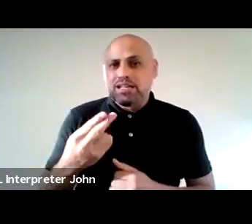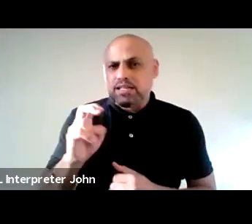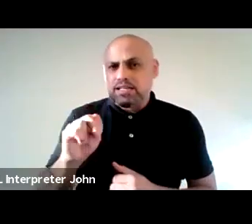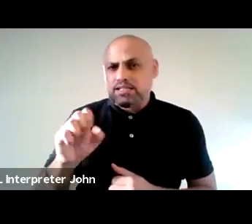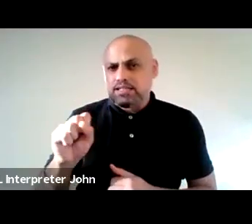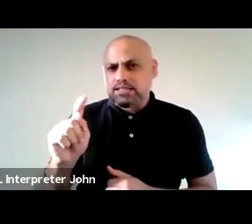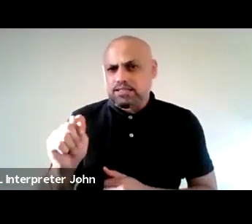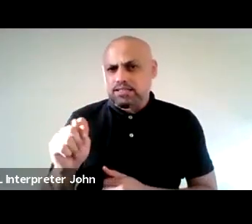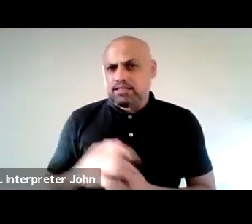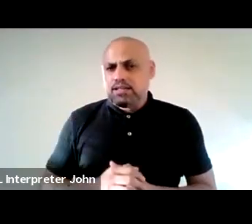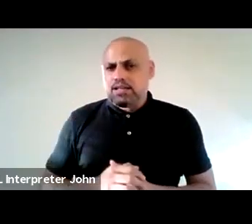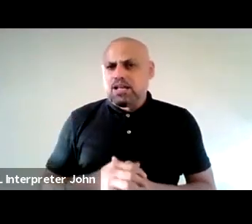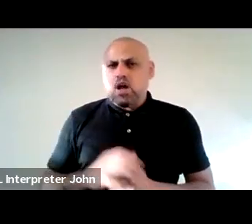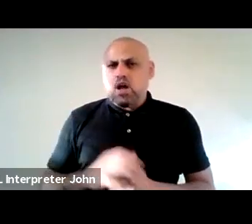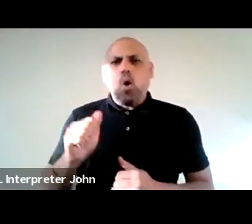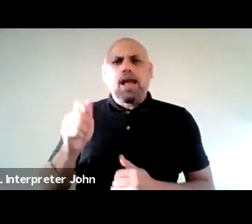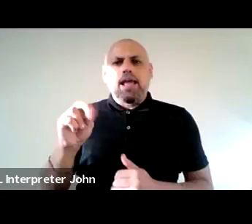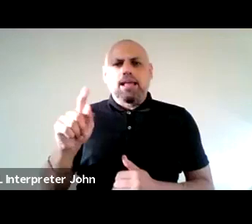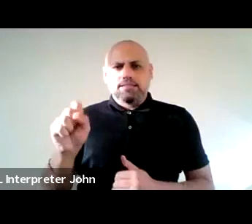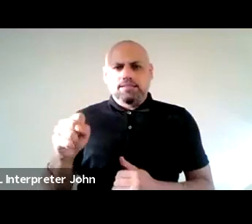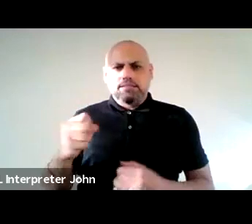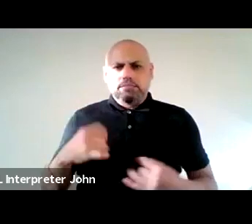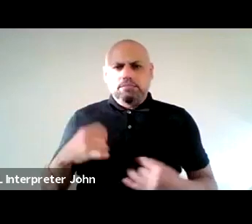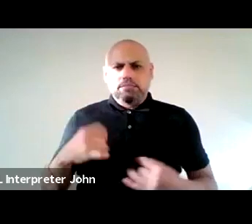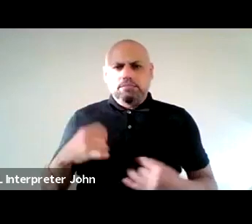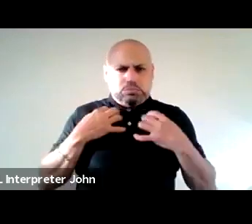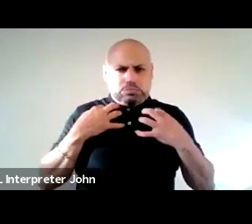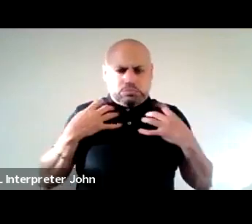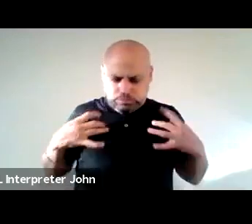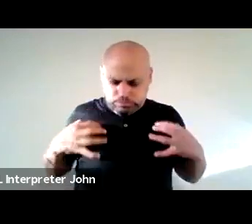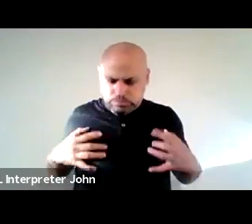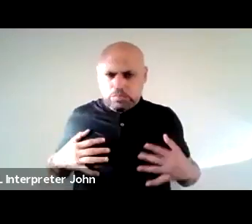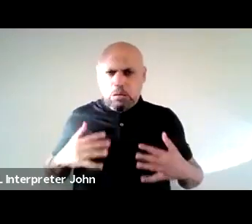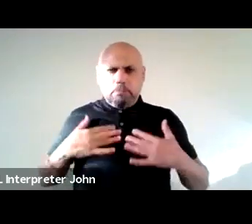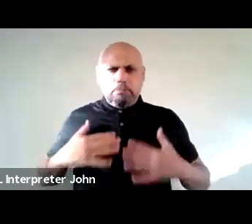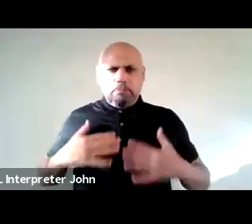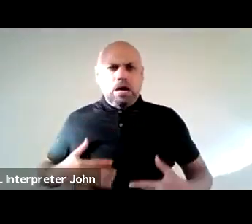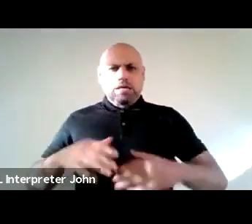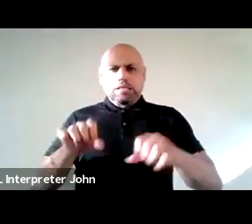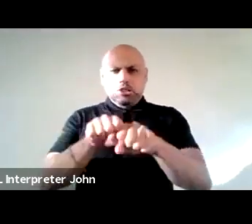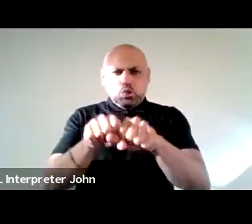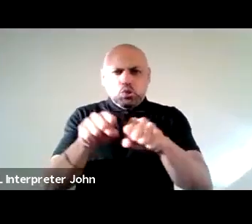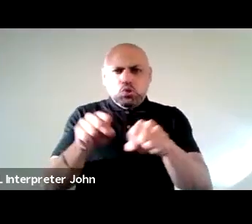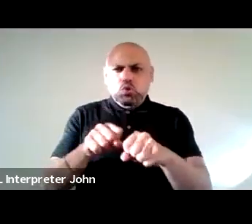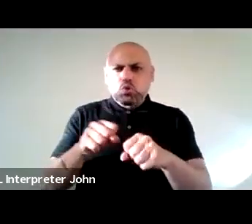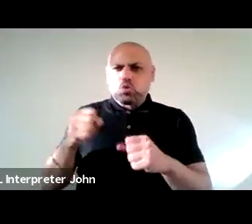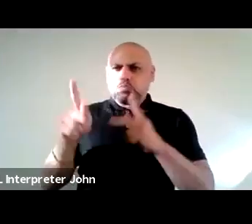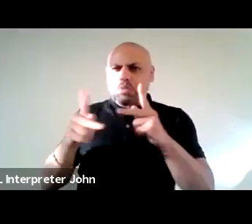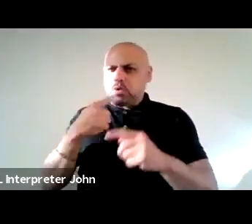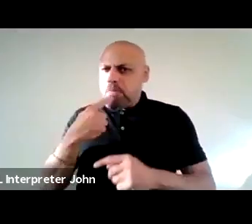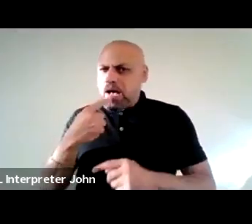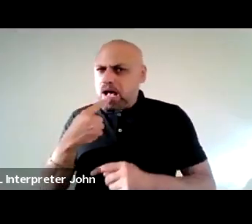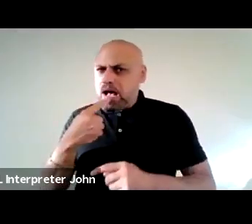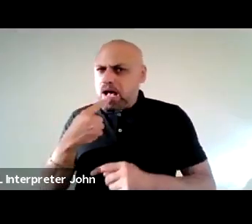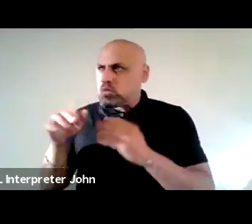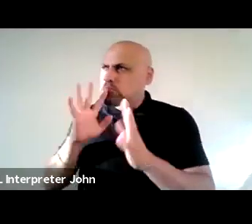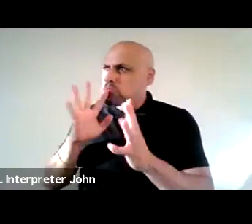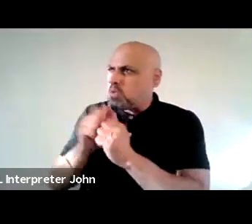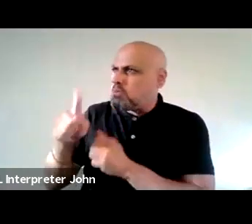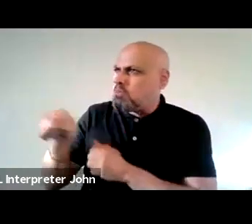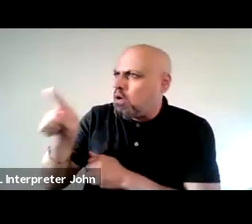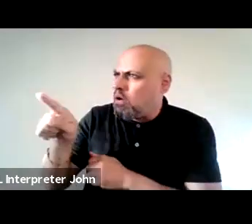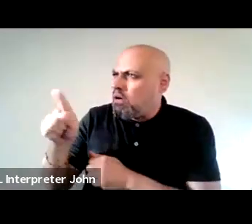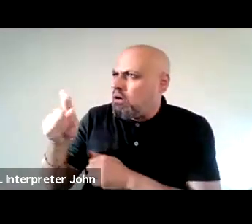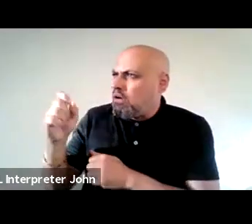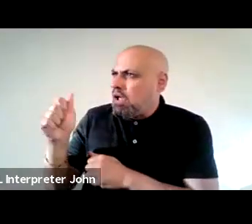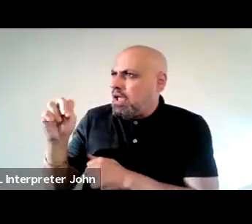started imagining ants all over my body, in my shoes, on my keyboard, in other people's mouths when I talk to them, in